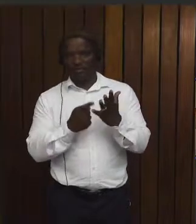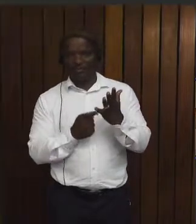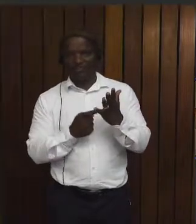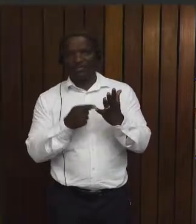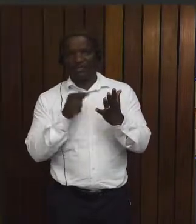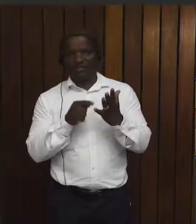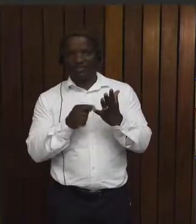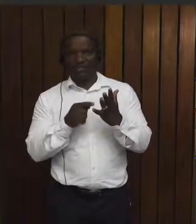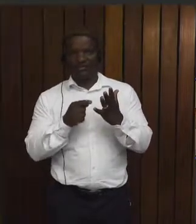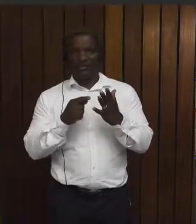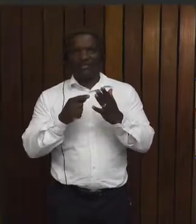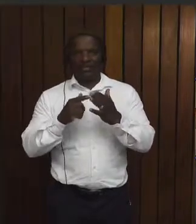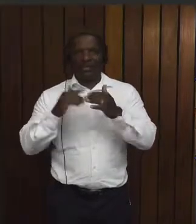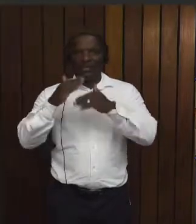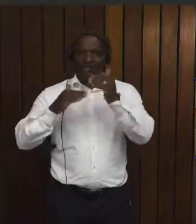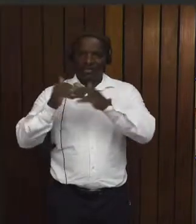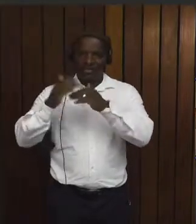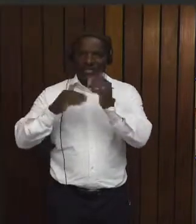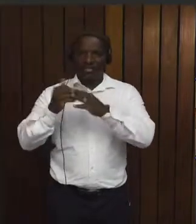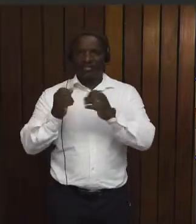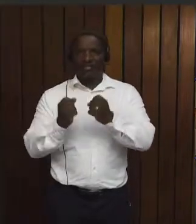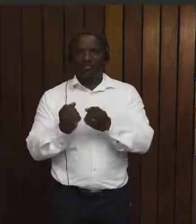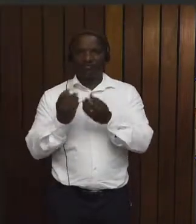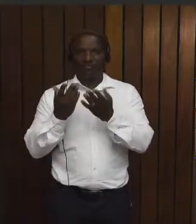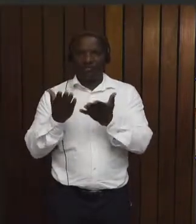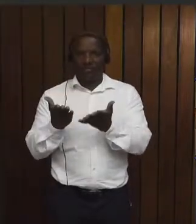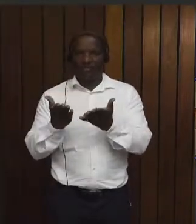delivery. We spoke about